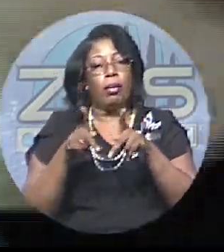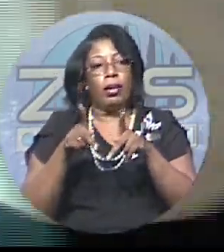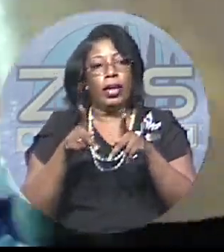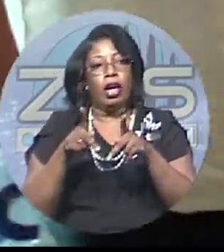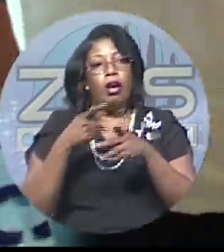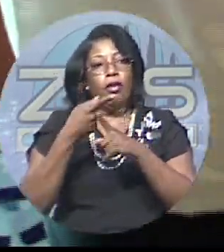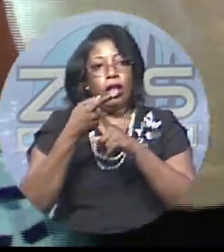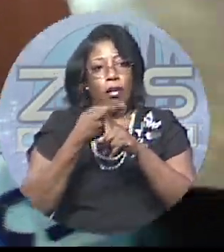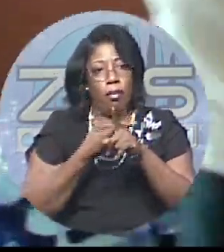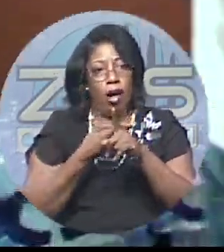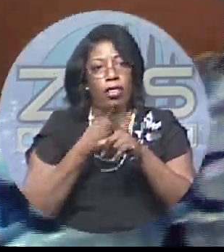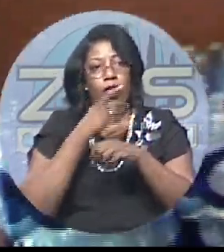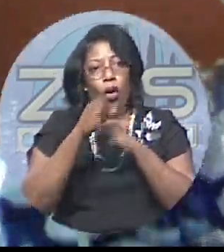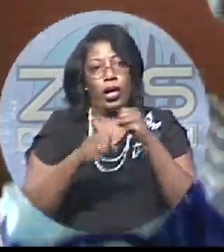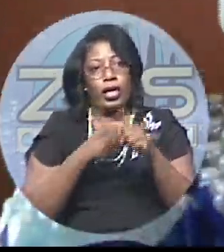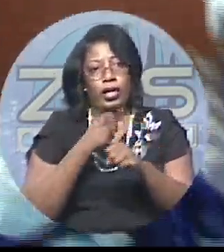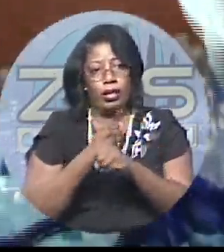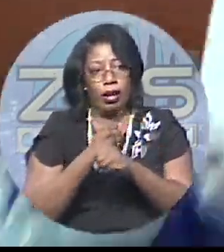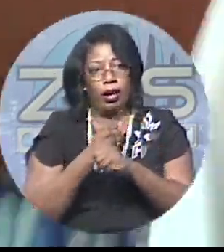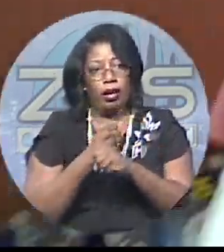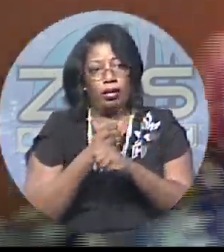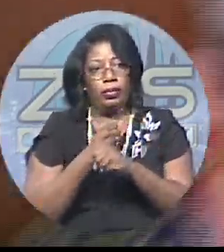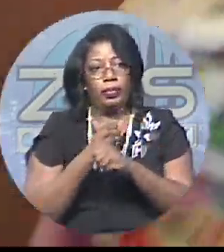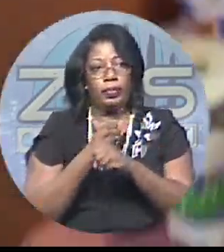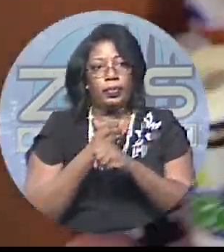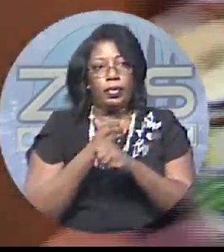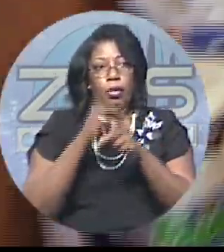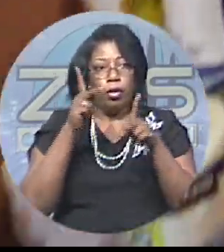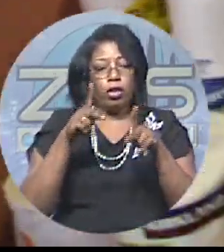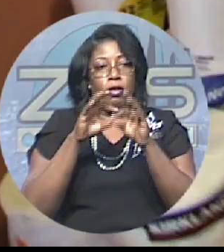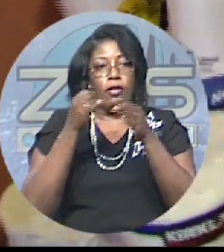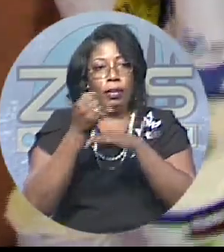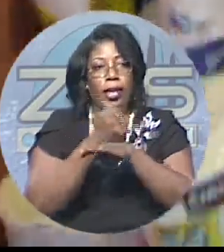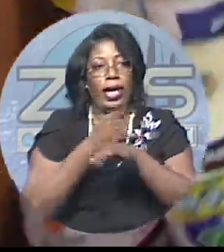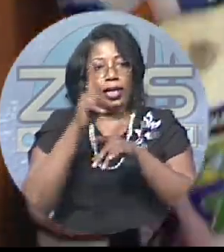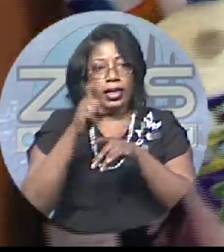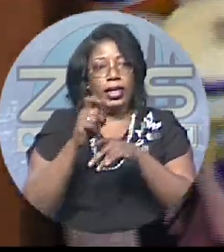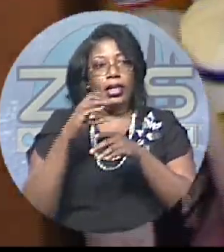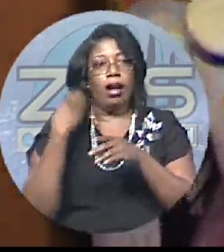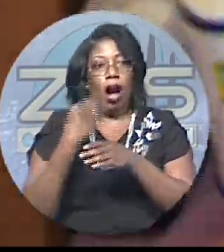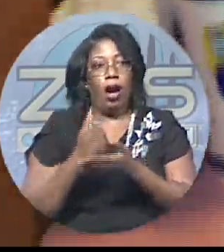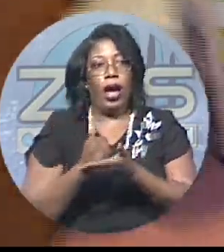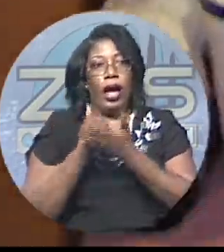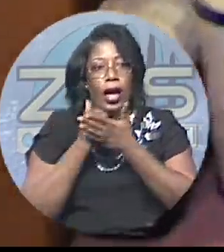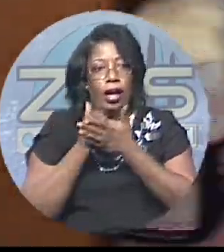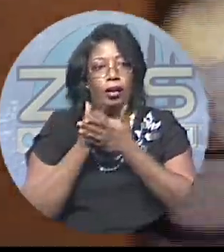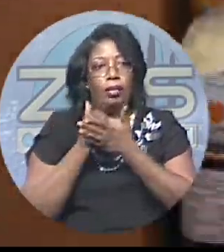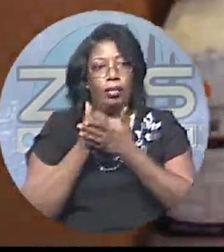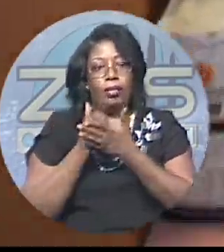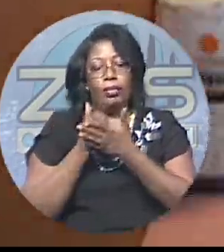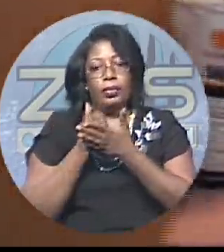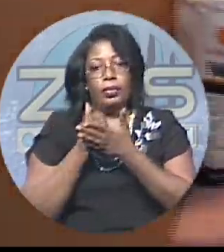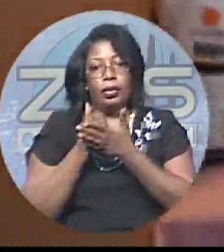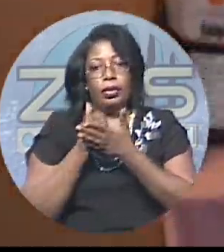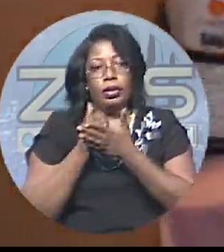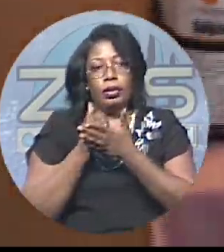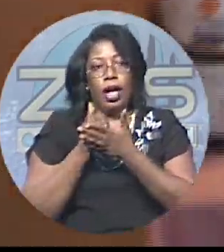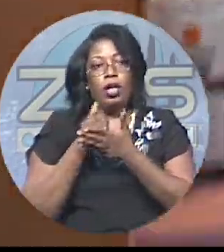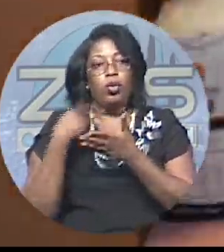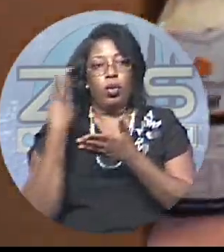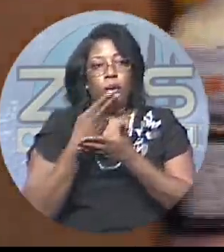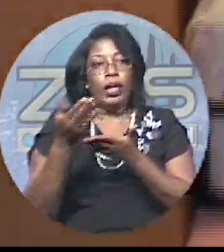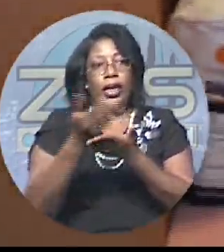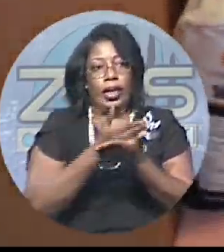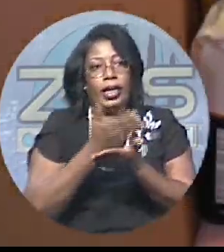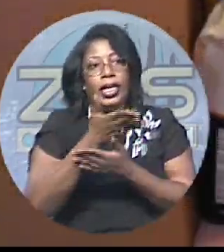of the month, for the rest of the year, persons on the Family Islands, they need our help. And so we are definitely going to still be collecting